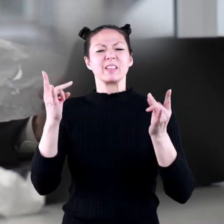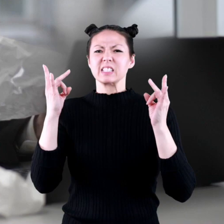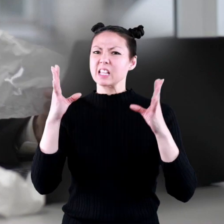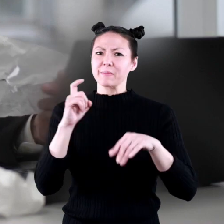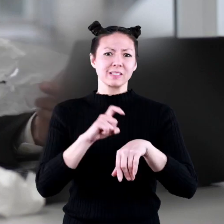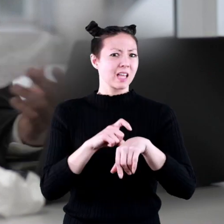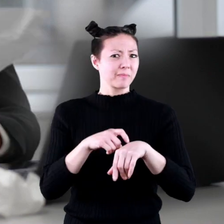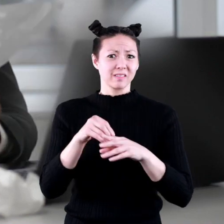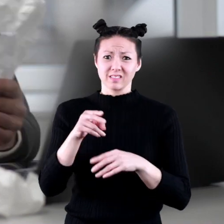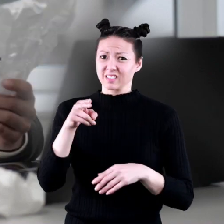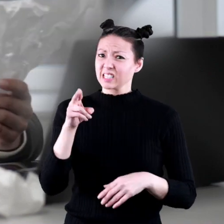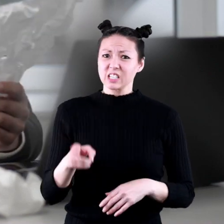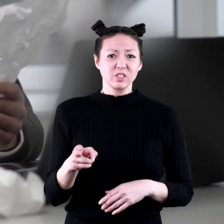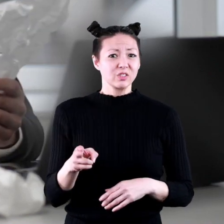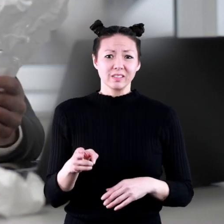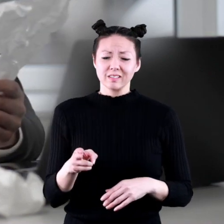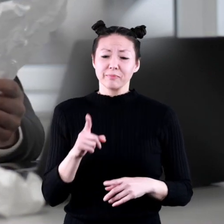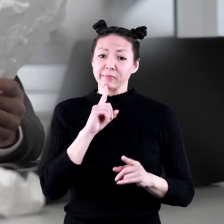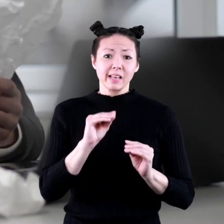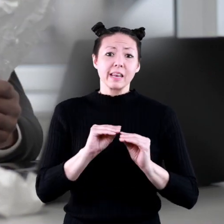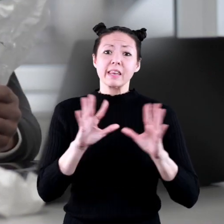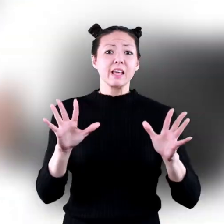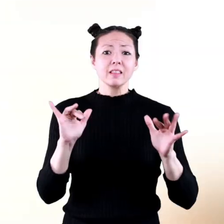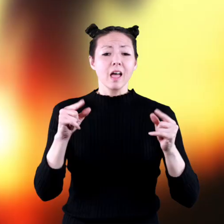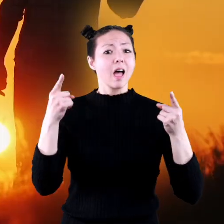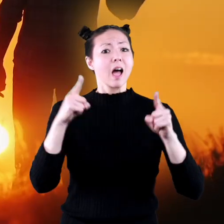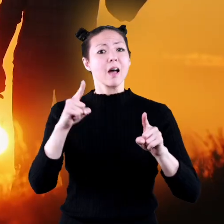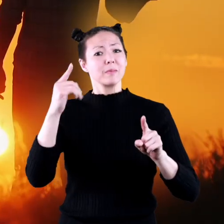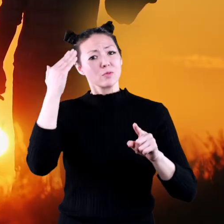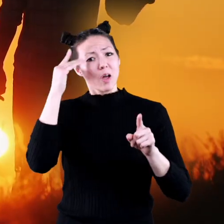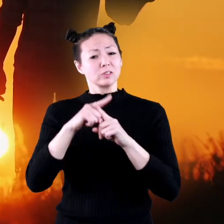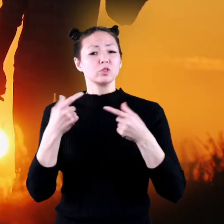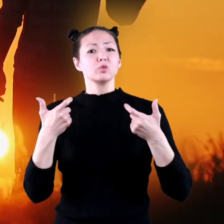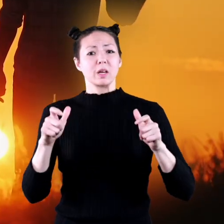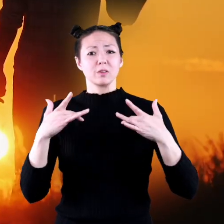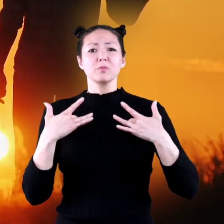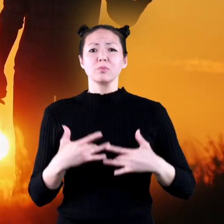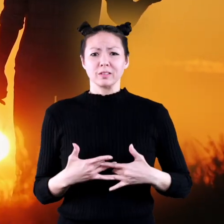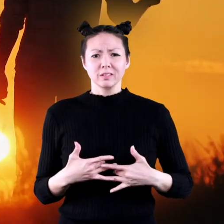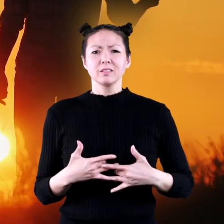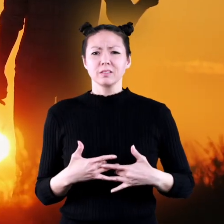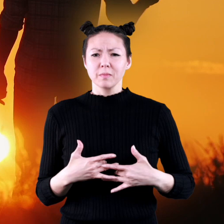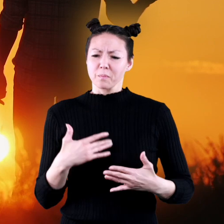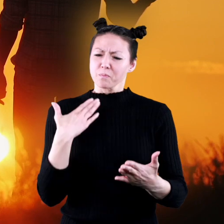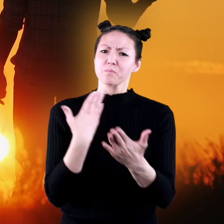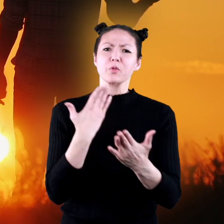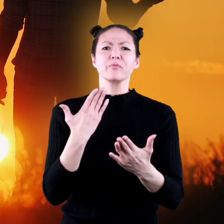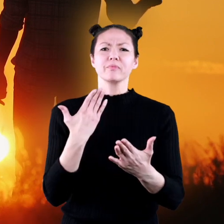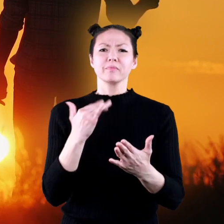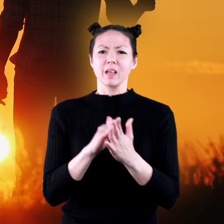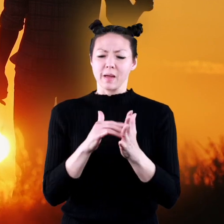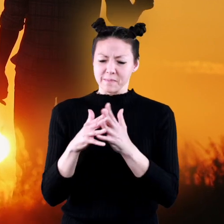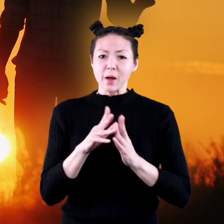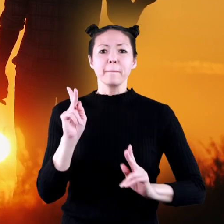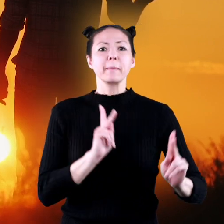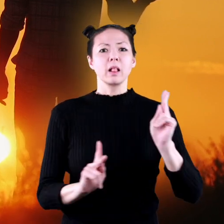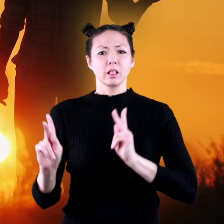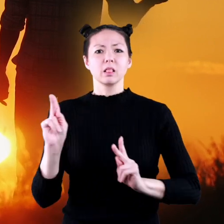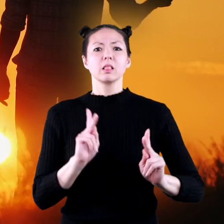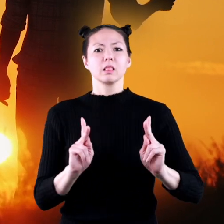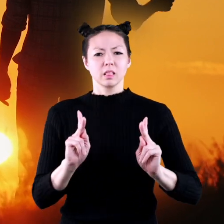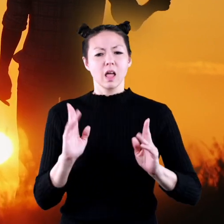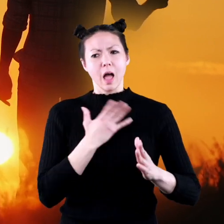eventually lifted ourselves out of a terrible time in history. Clearly, the episode known as the Great Depression proved